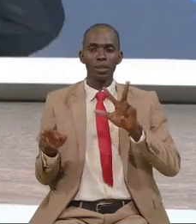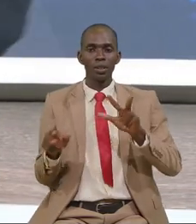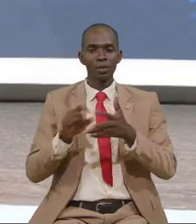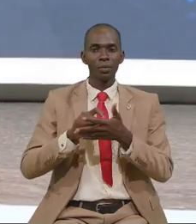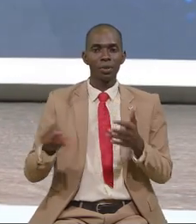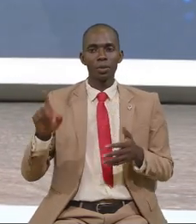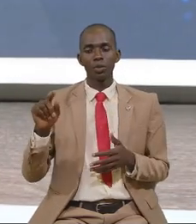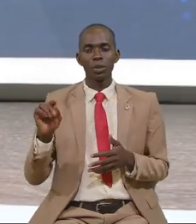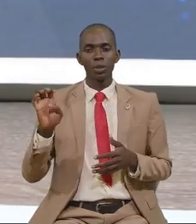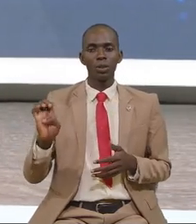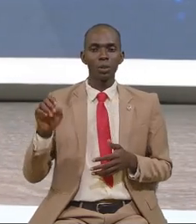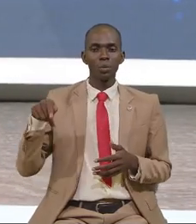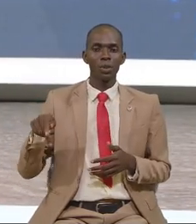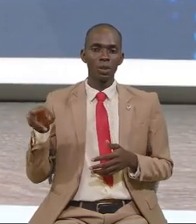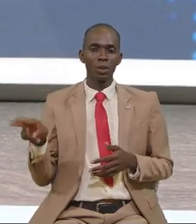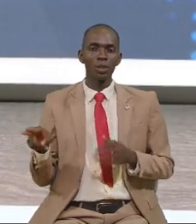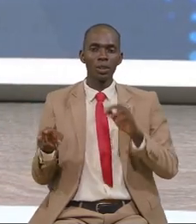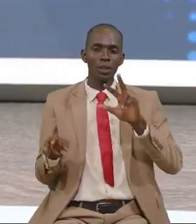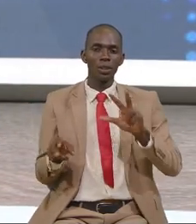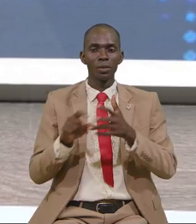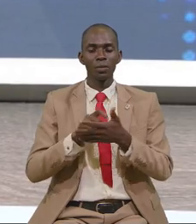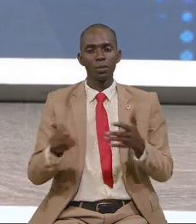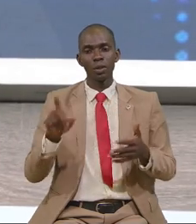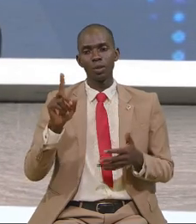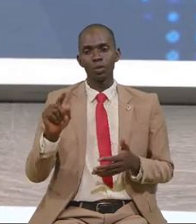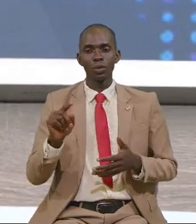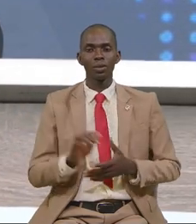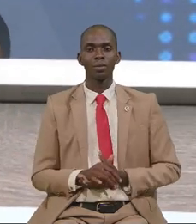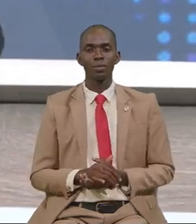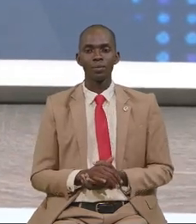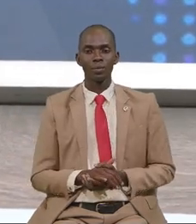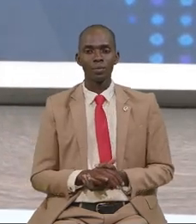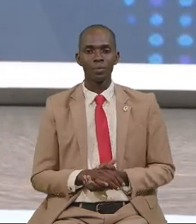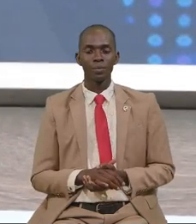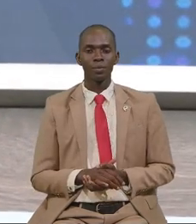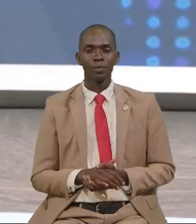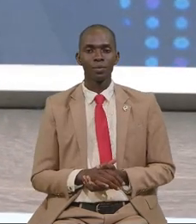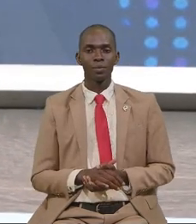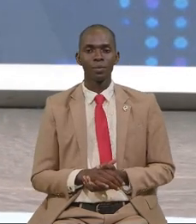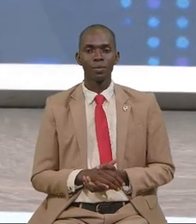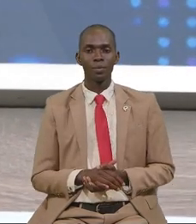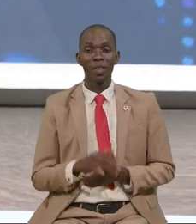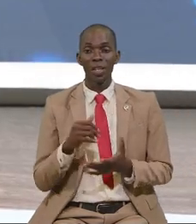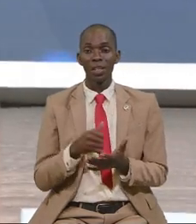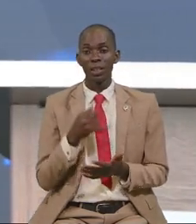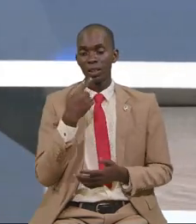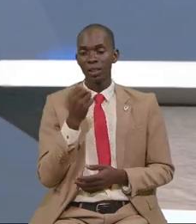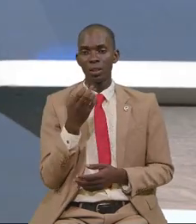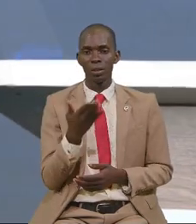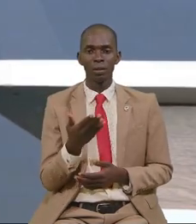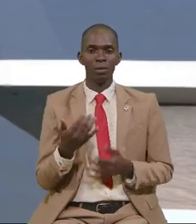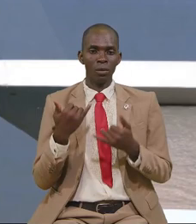there. Ephesians chapter 3, and we're looking at verse 20. It says, now